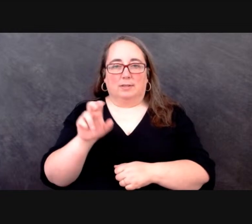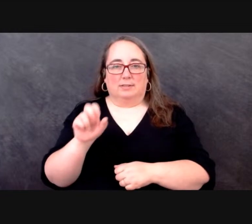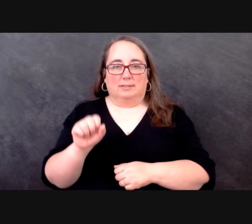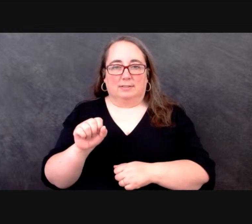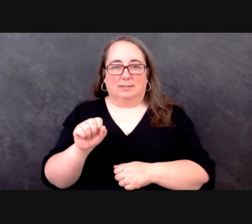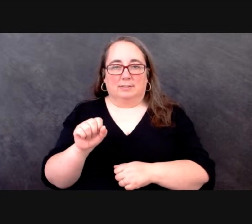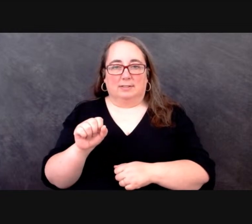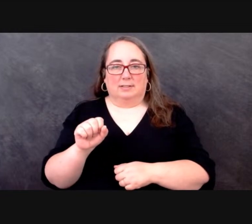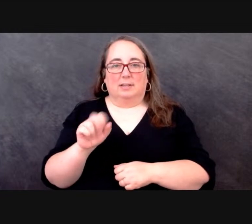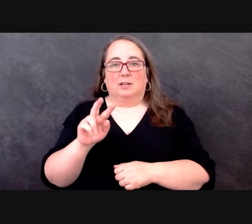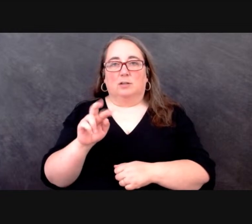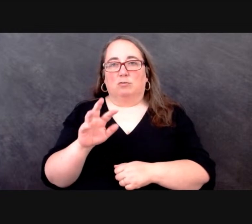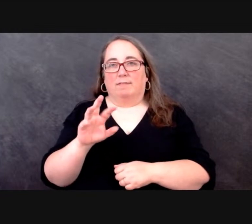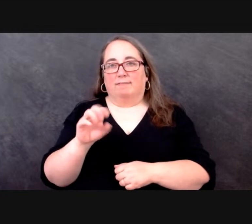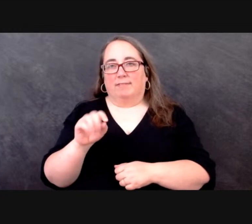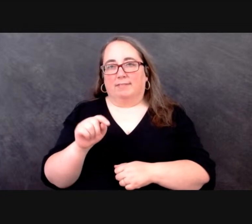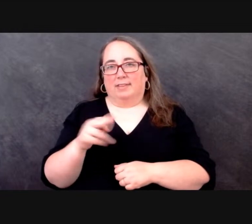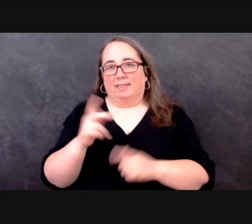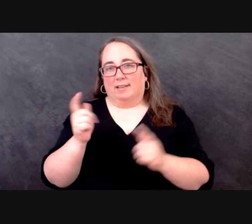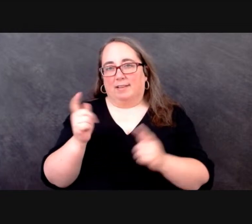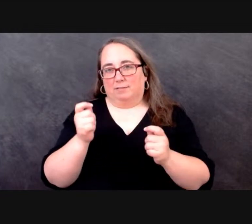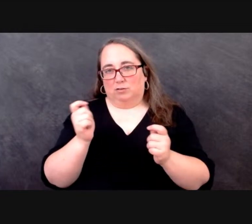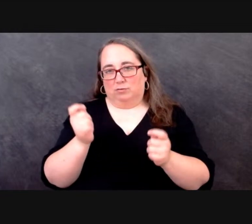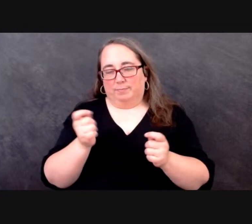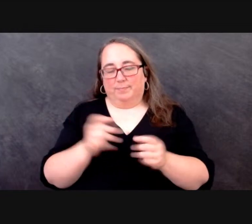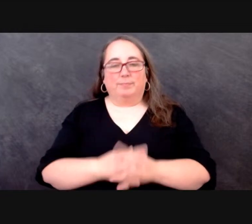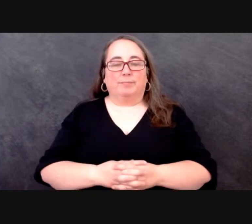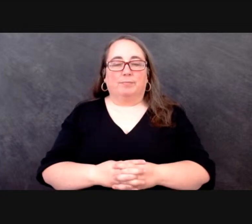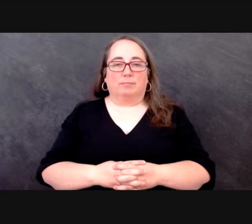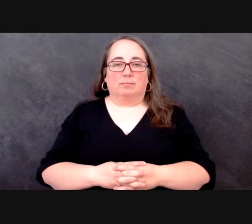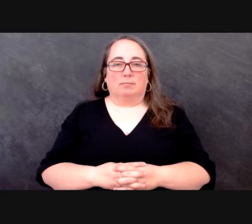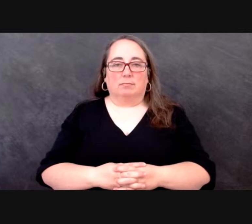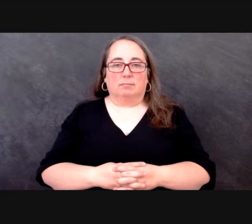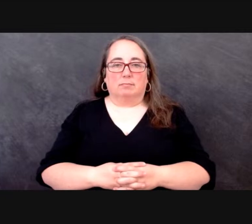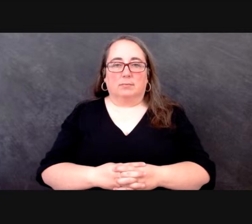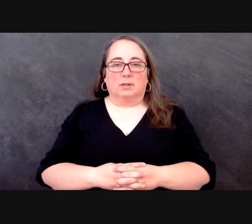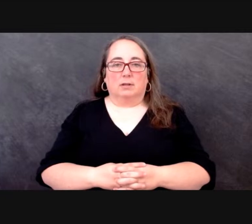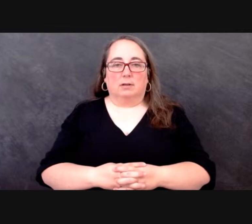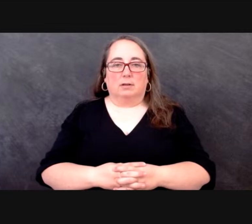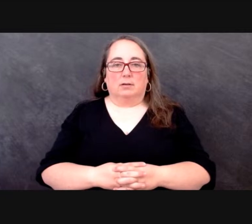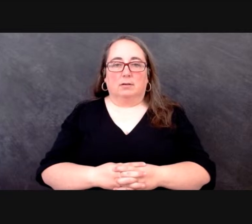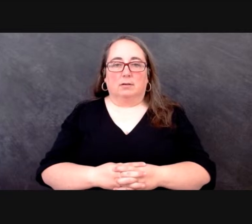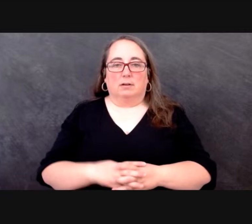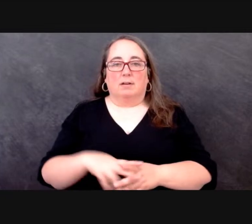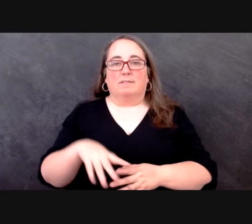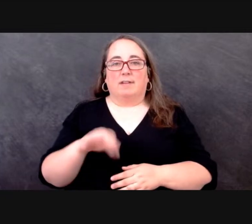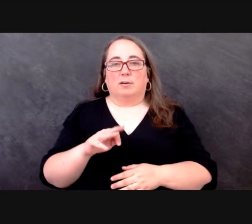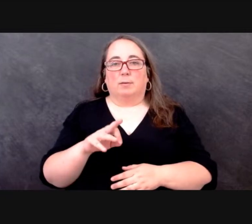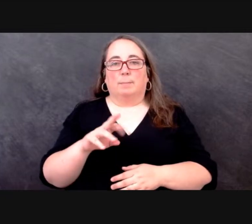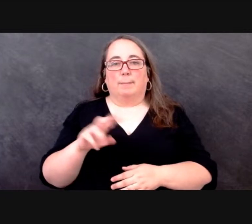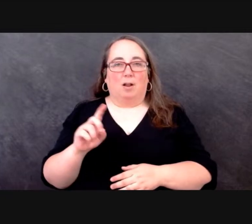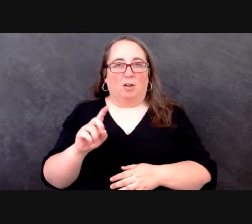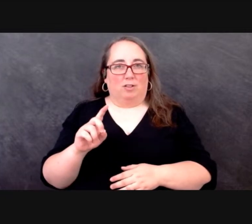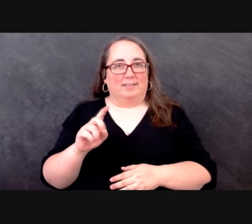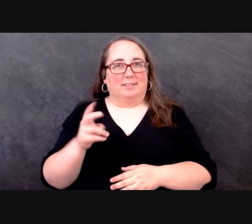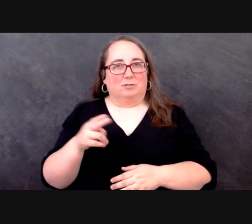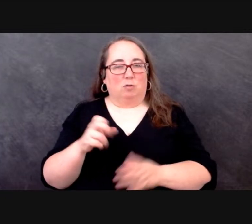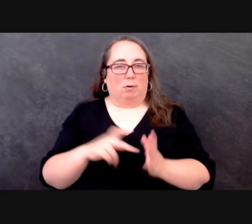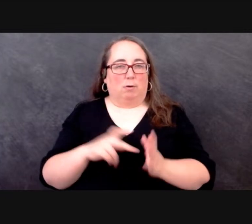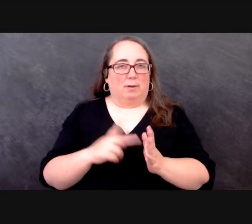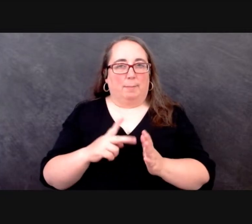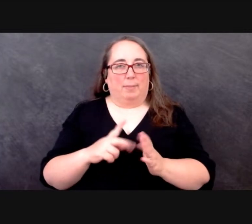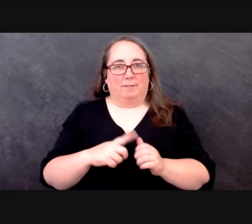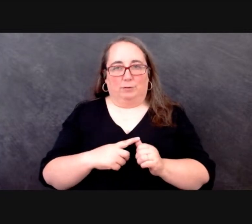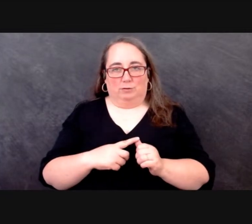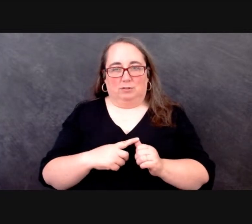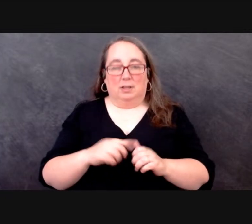250th anniversary. We are continuing to find Maryland historic double firsts both in our